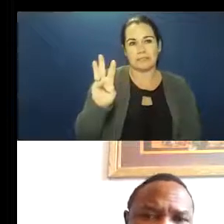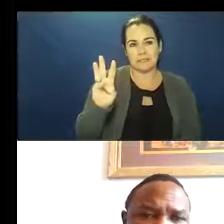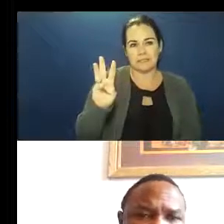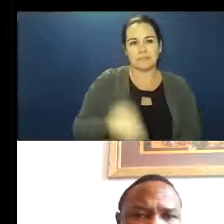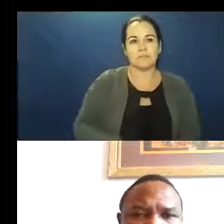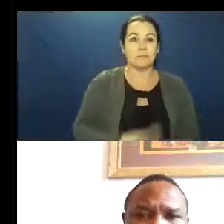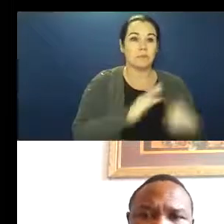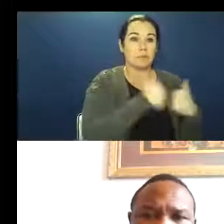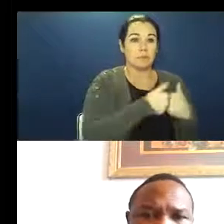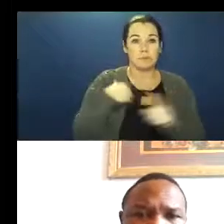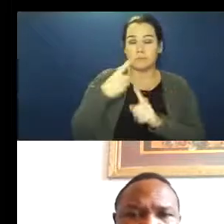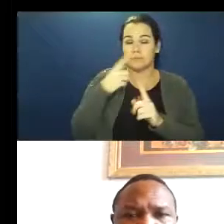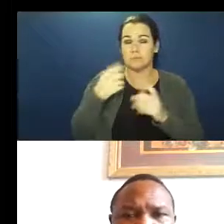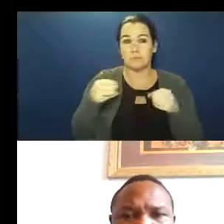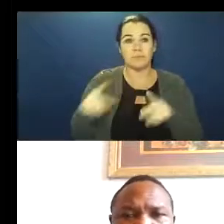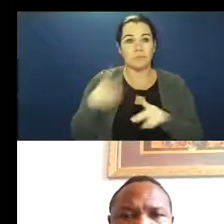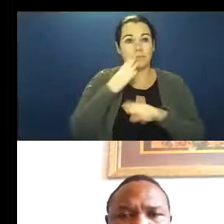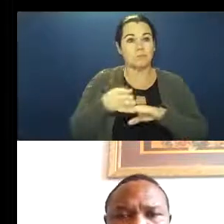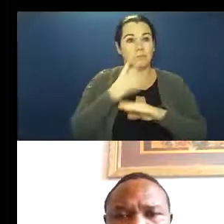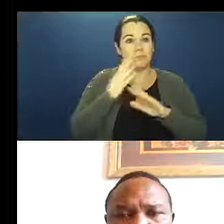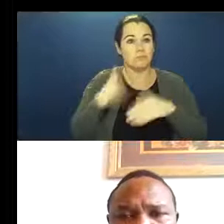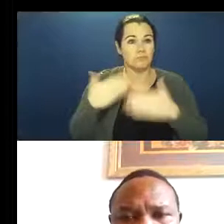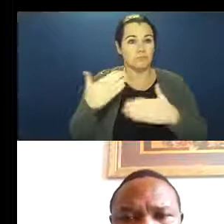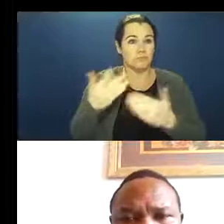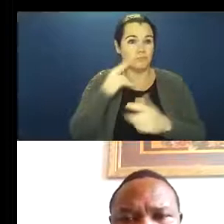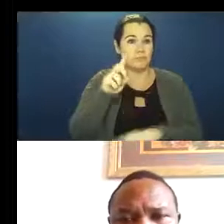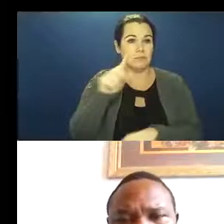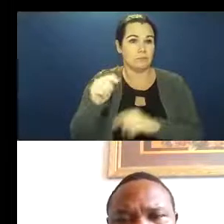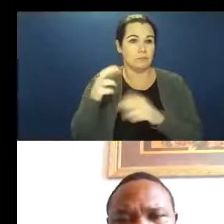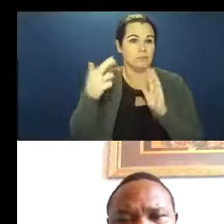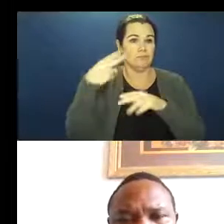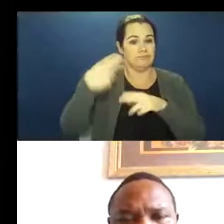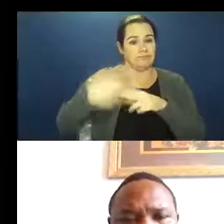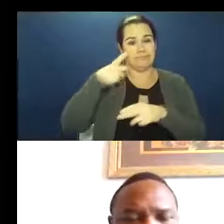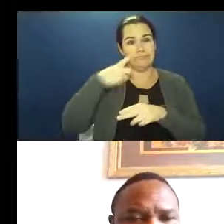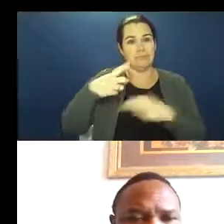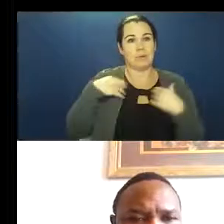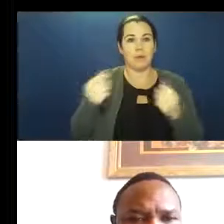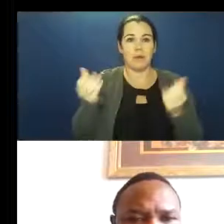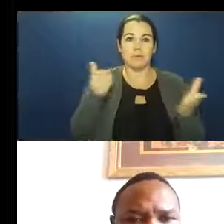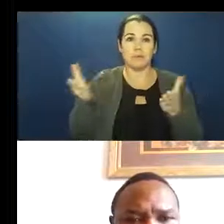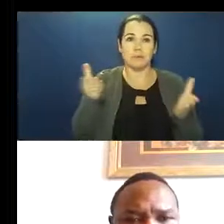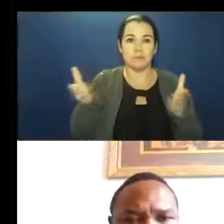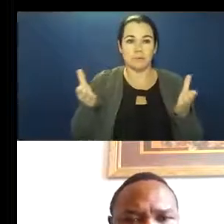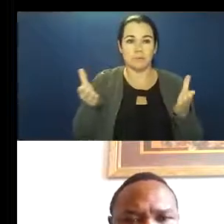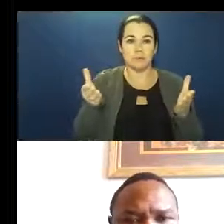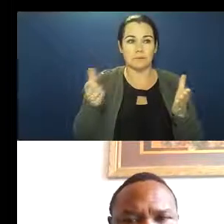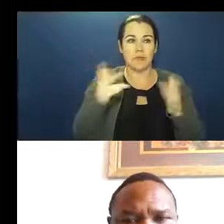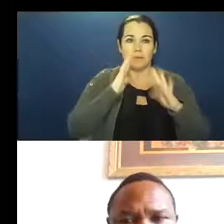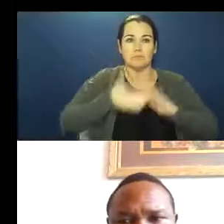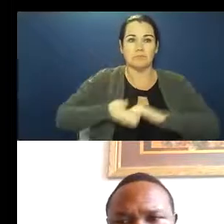Challenges and opportunities advancing the disability/rehabilitation or health science, and that's a